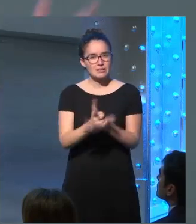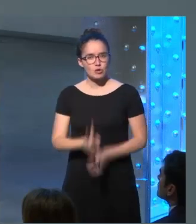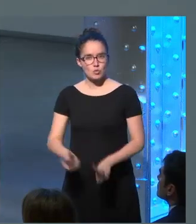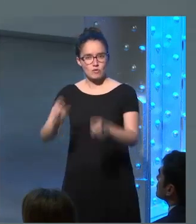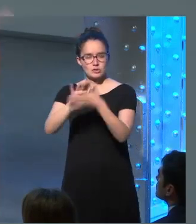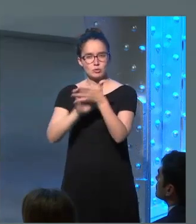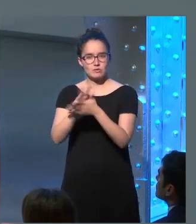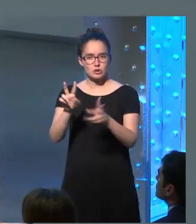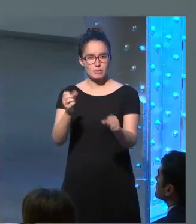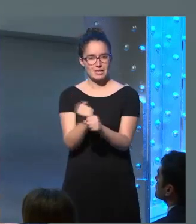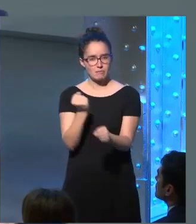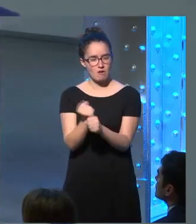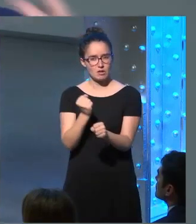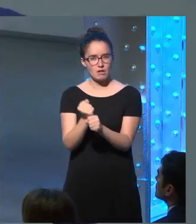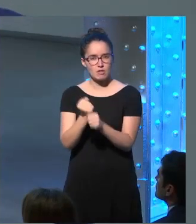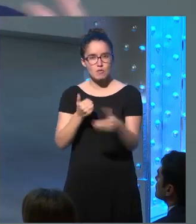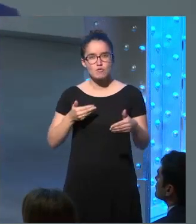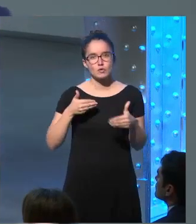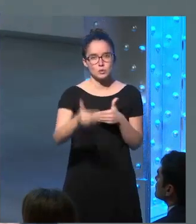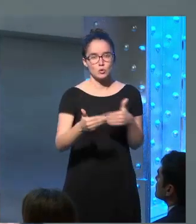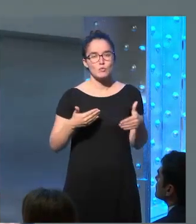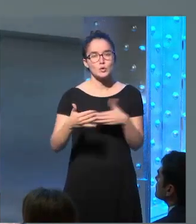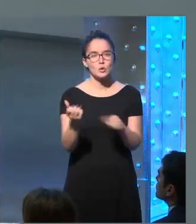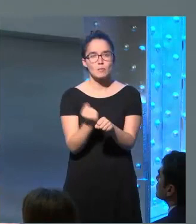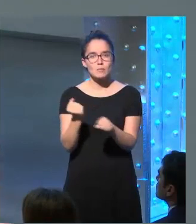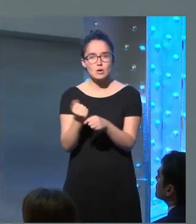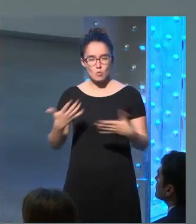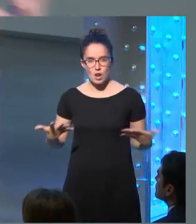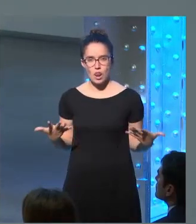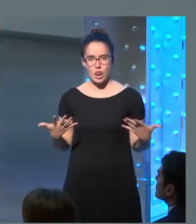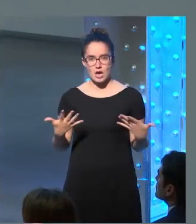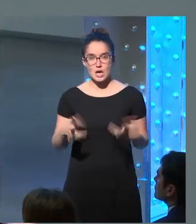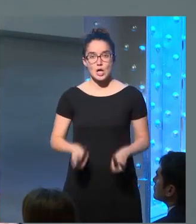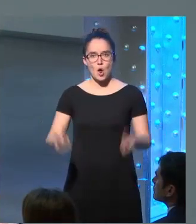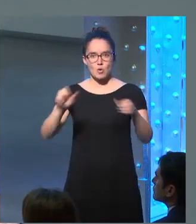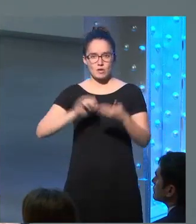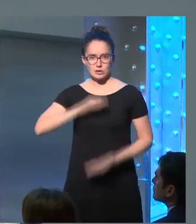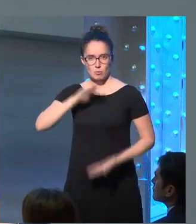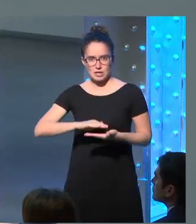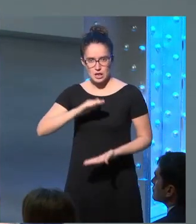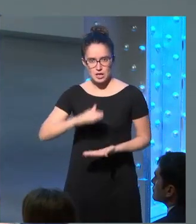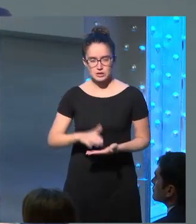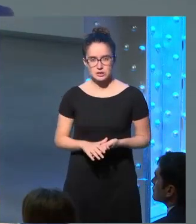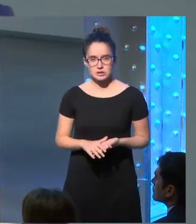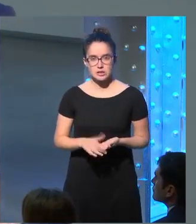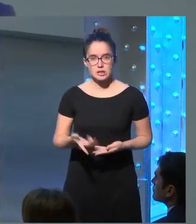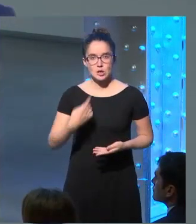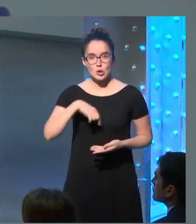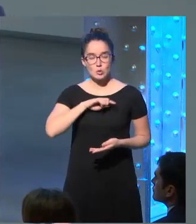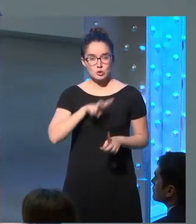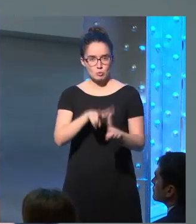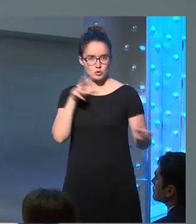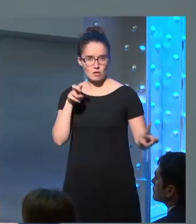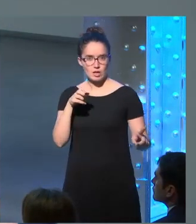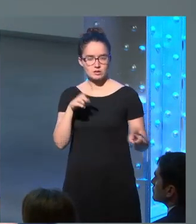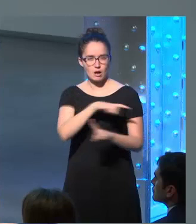are heading towards a new challenge where we are talking about employability, the future of work and of employment, and about new